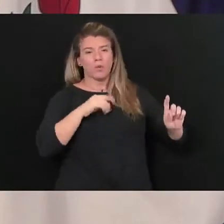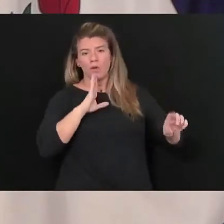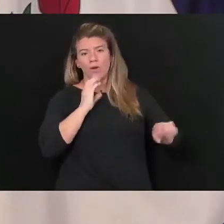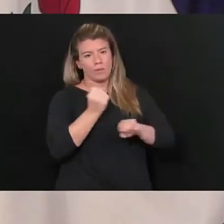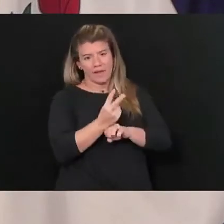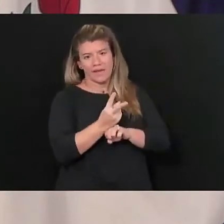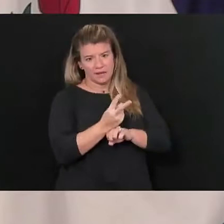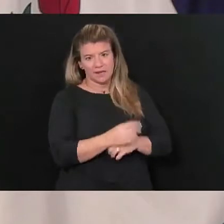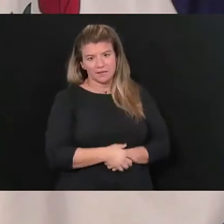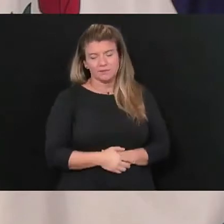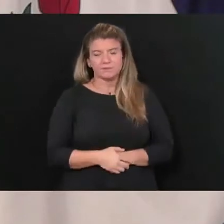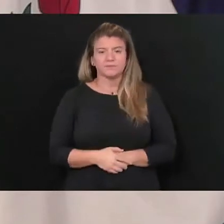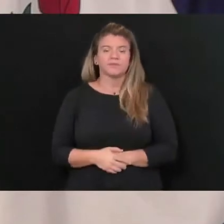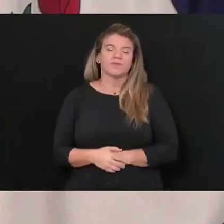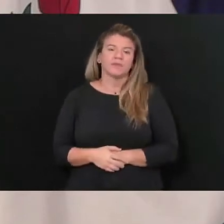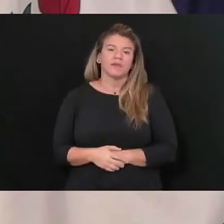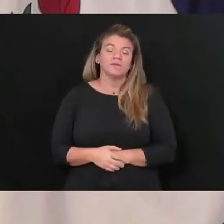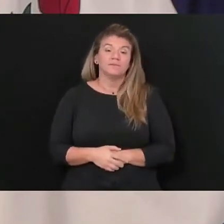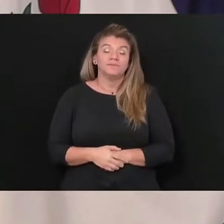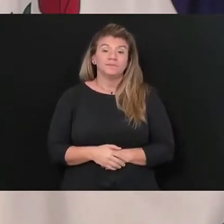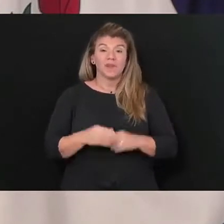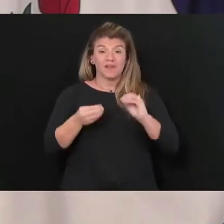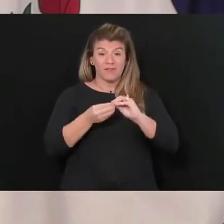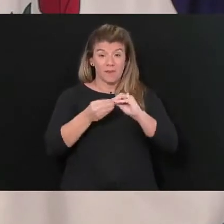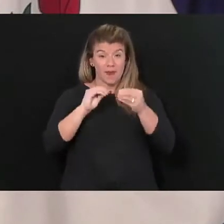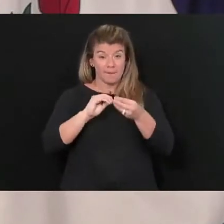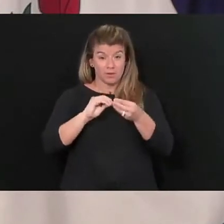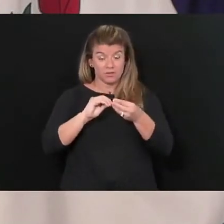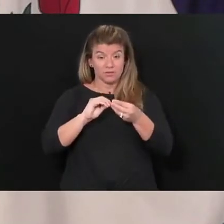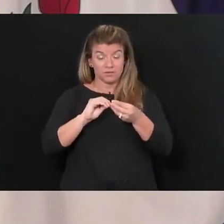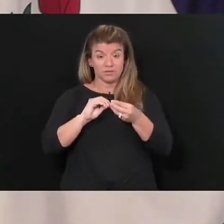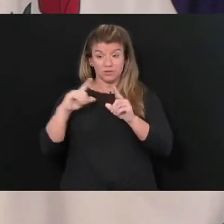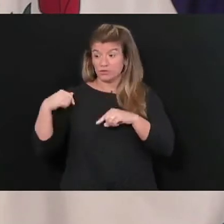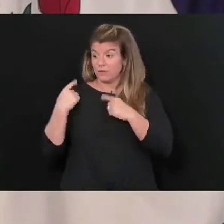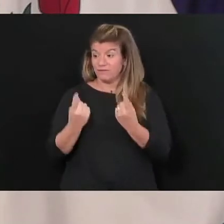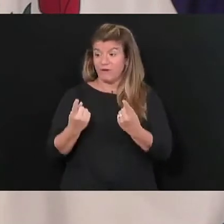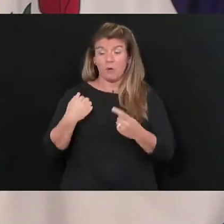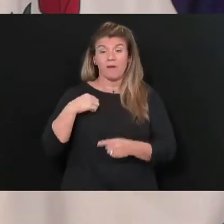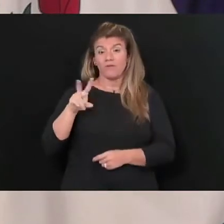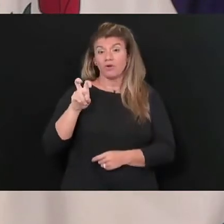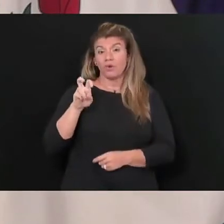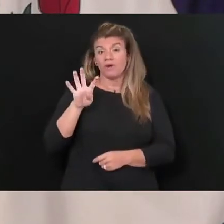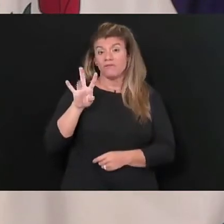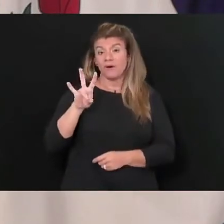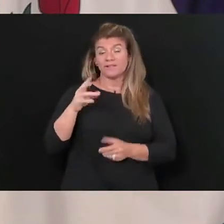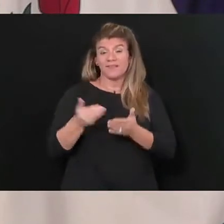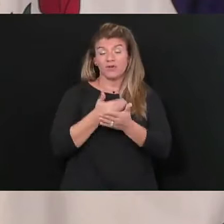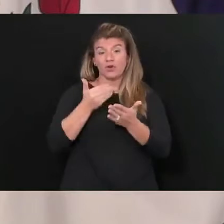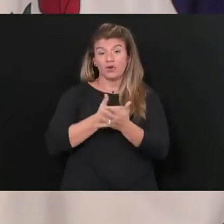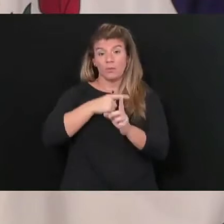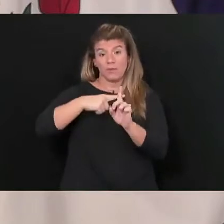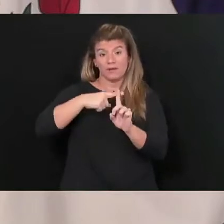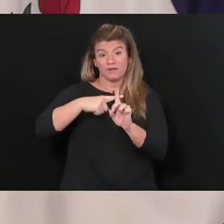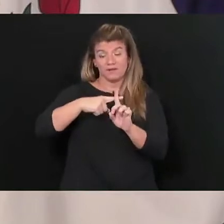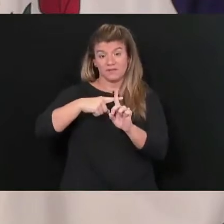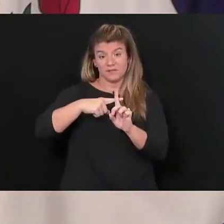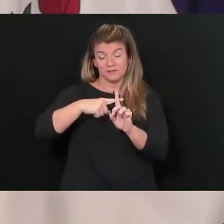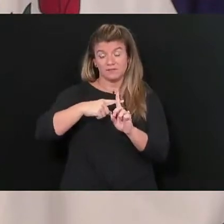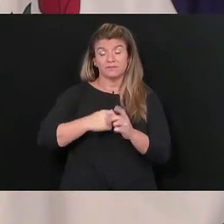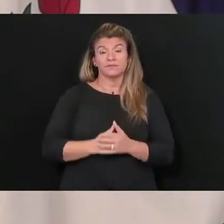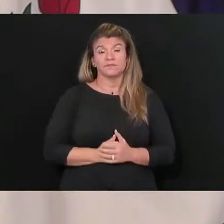From our numbers standpoint, we have had 247 new positive cases in the last 24